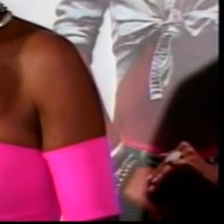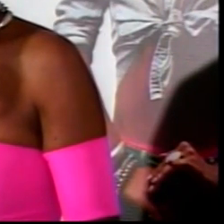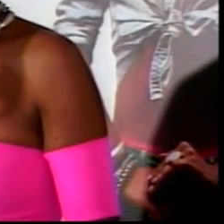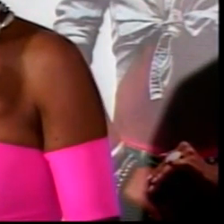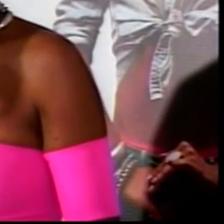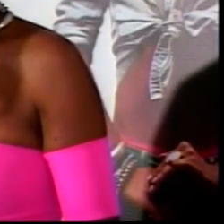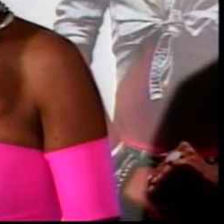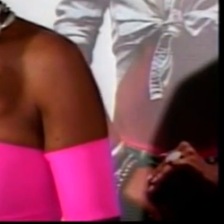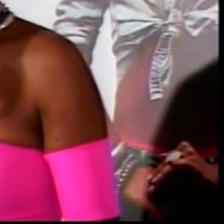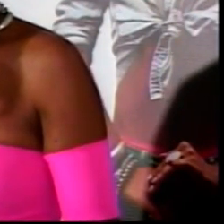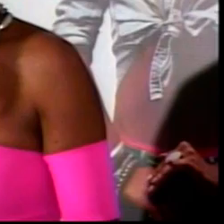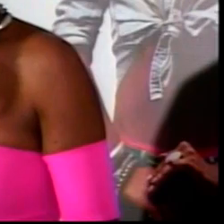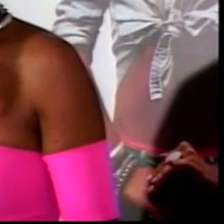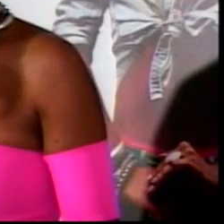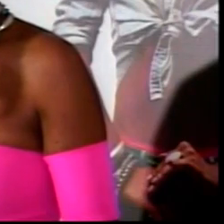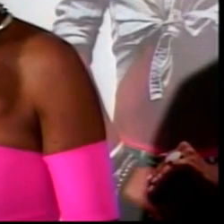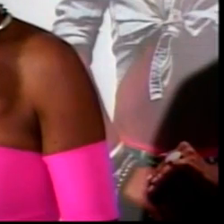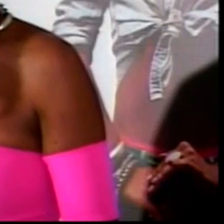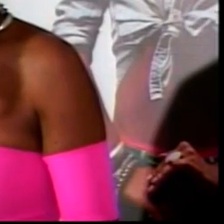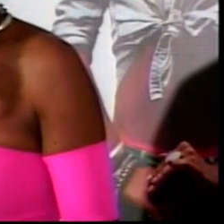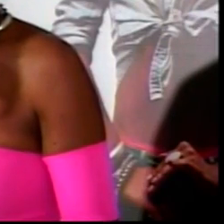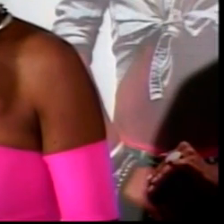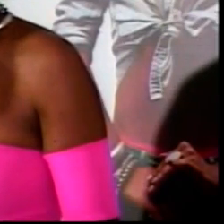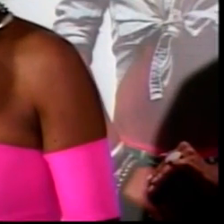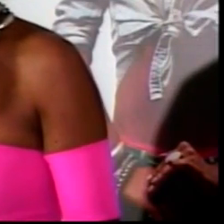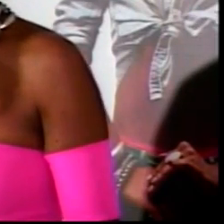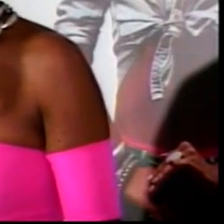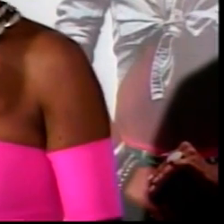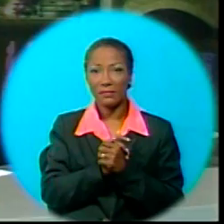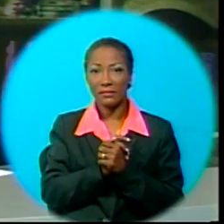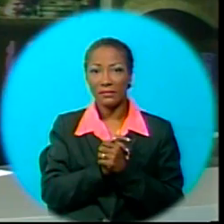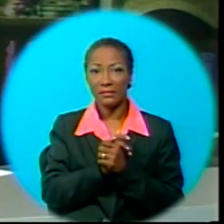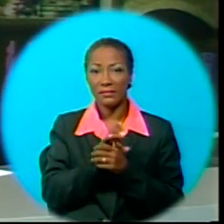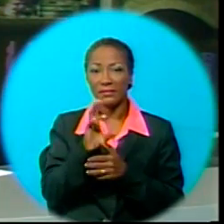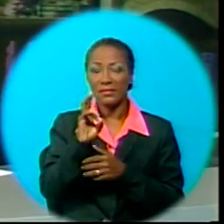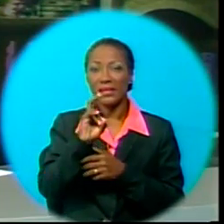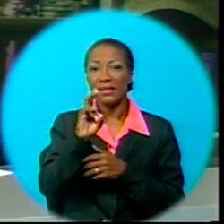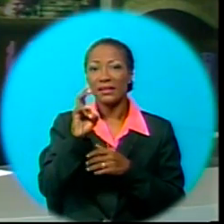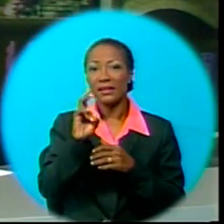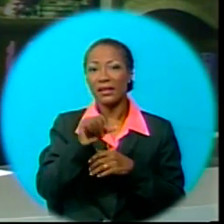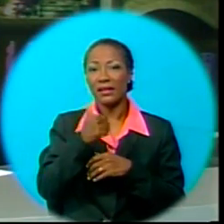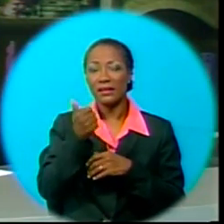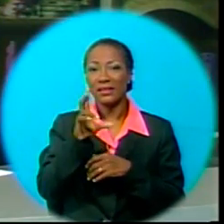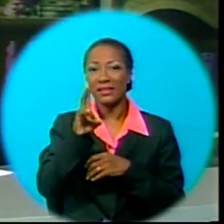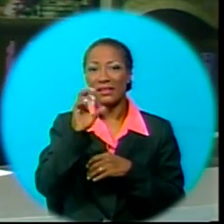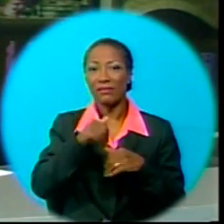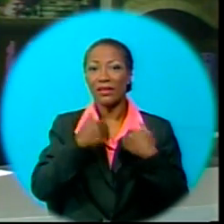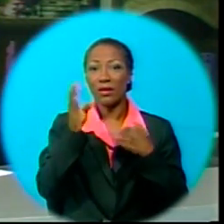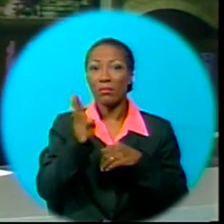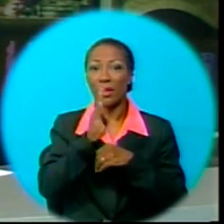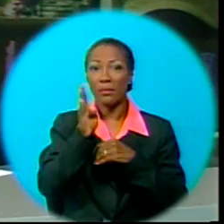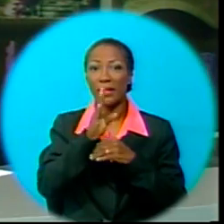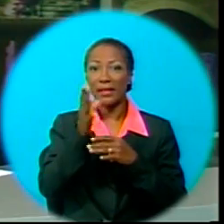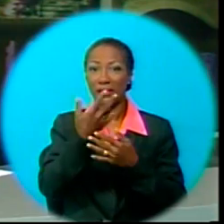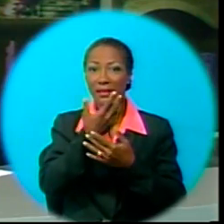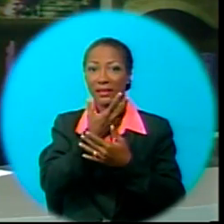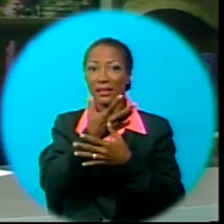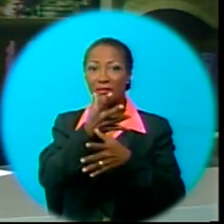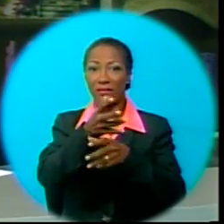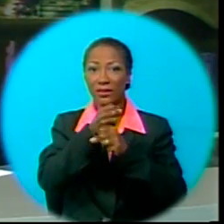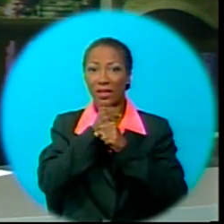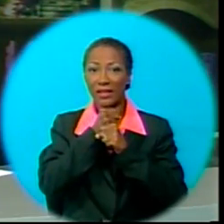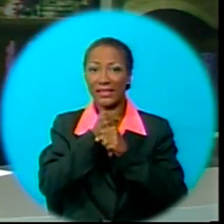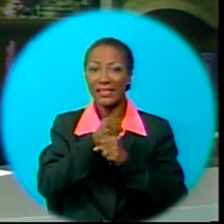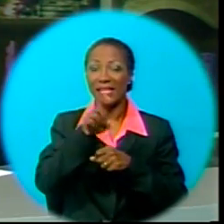this initiative, in both Honey Jam and Honey Jazz. In other news, 7 young Barbadians have secured some